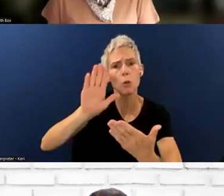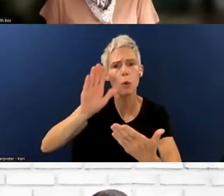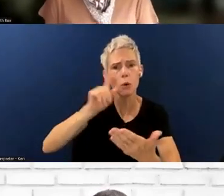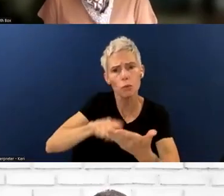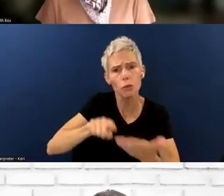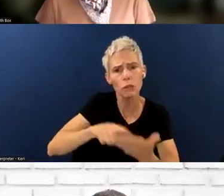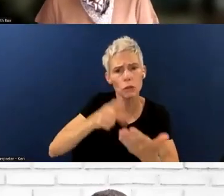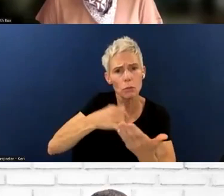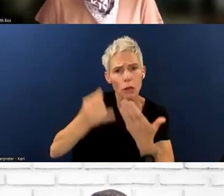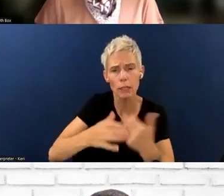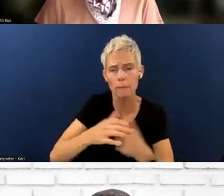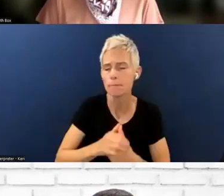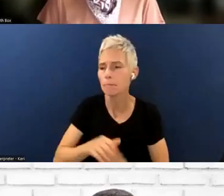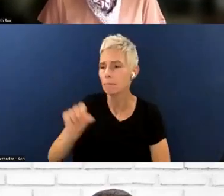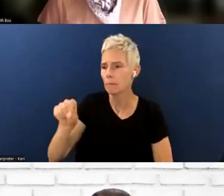Yeah, I mean, I think a major